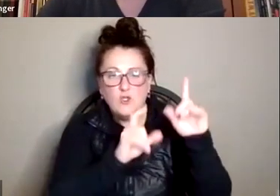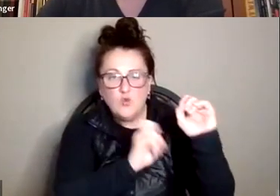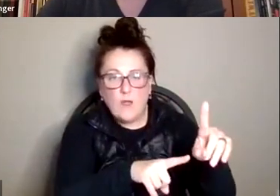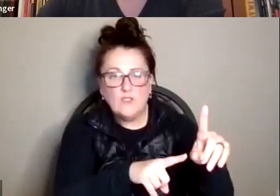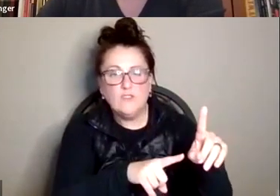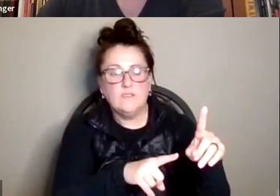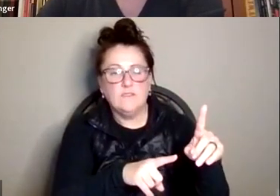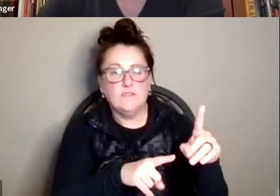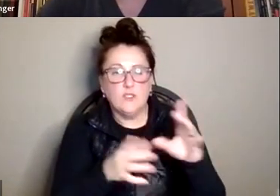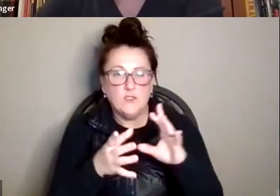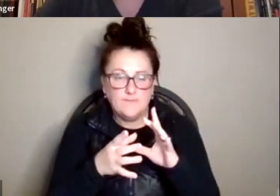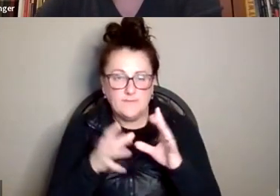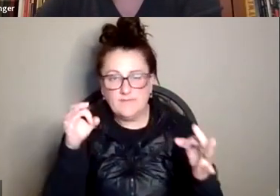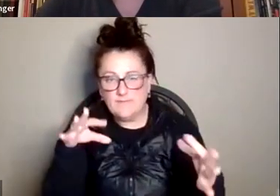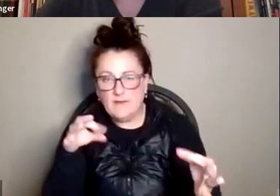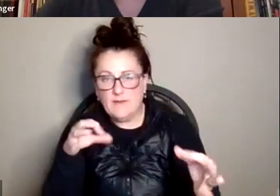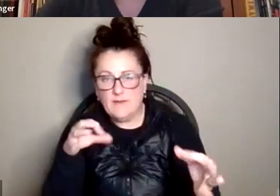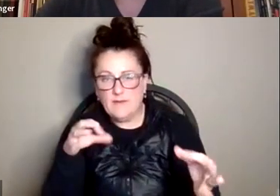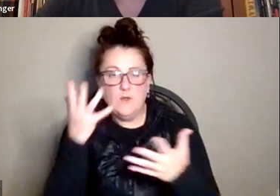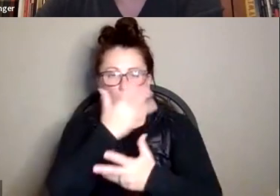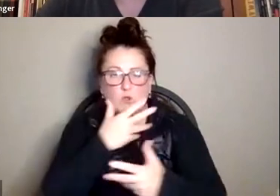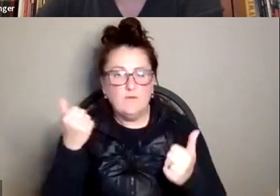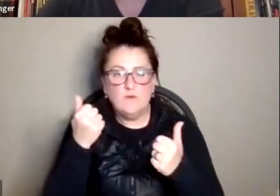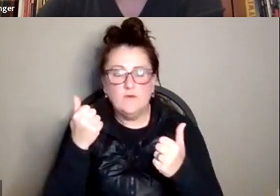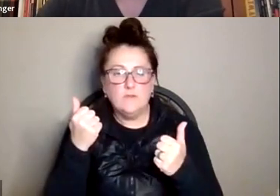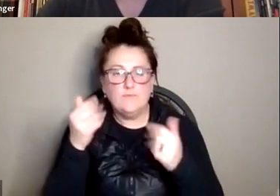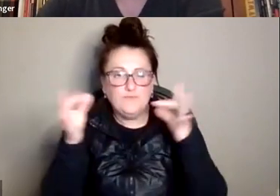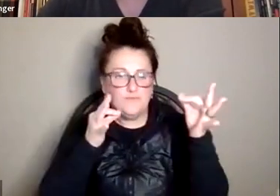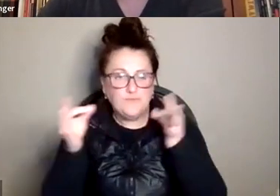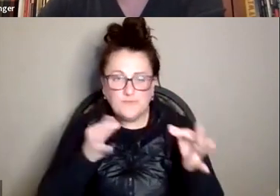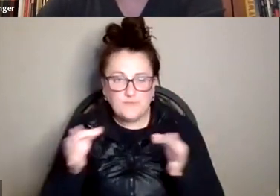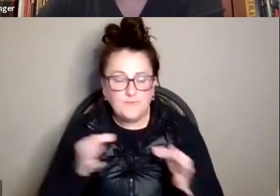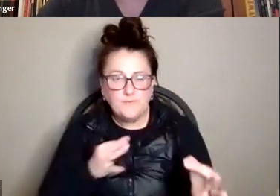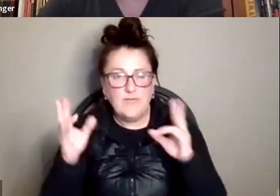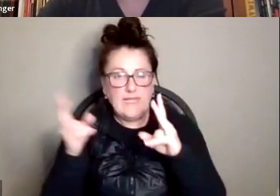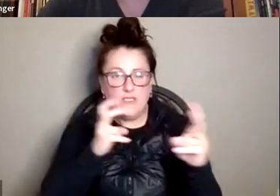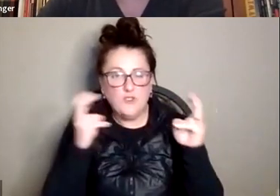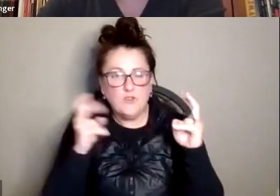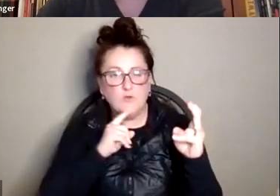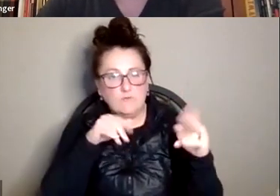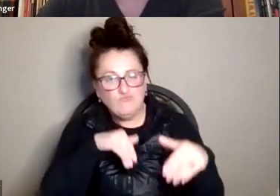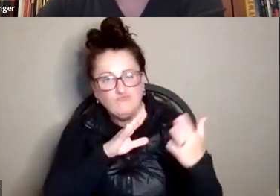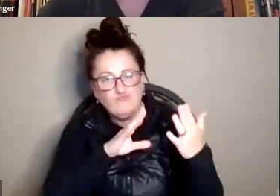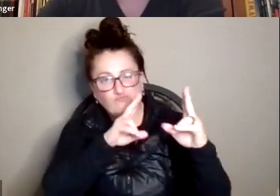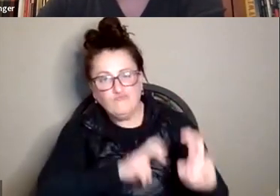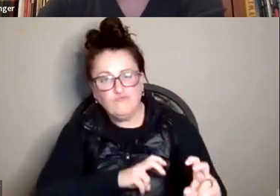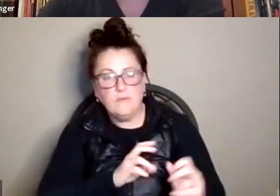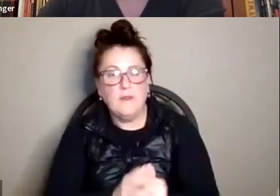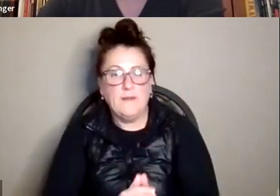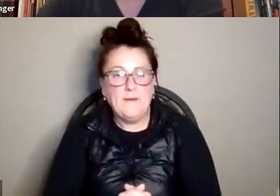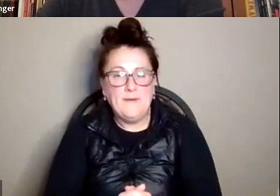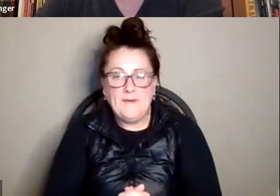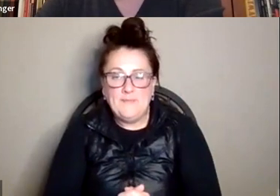and a number of eloquent speakers who have laid out issues for us to consider and questions for us to